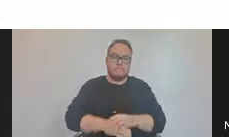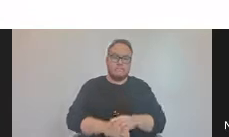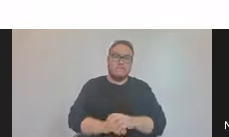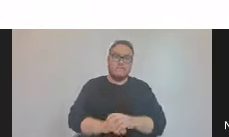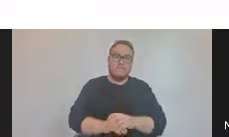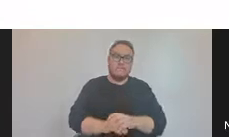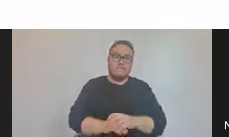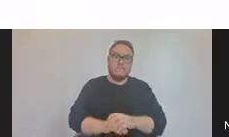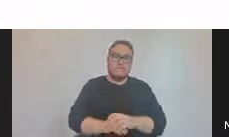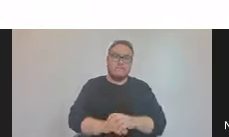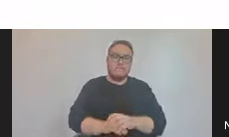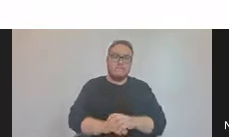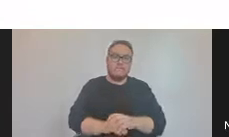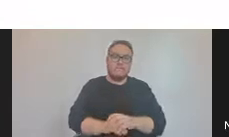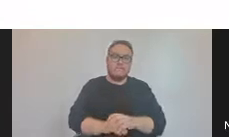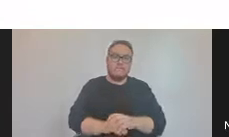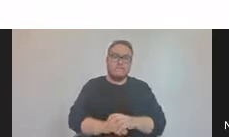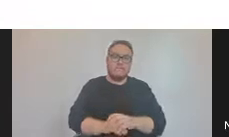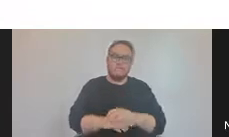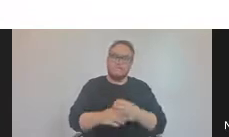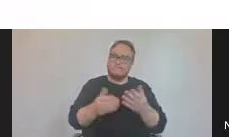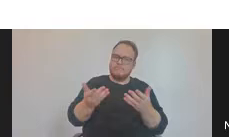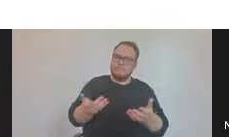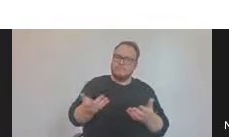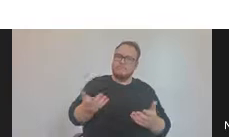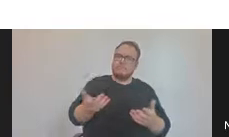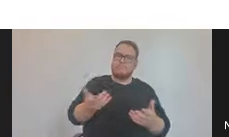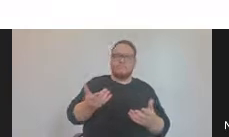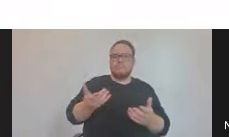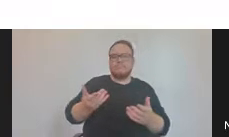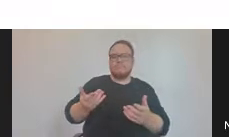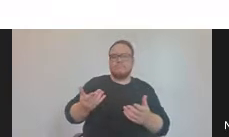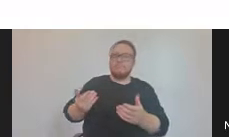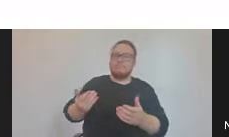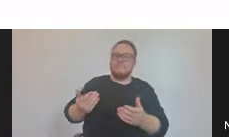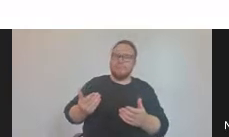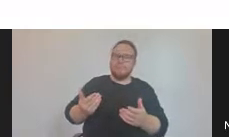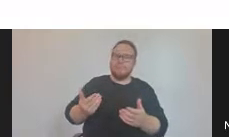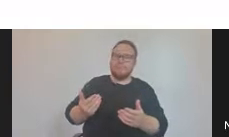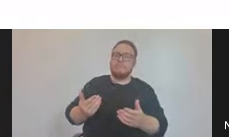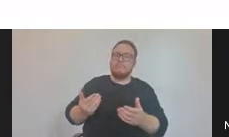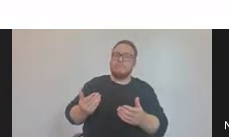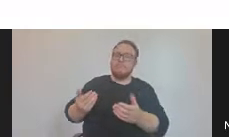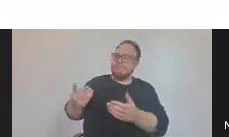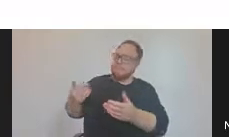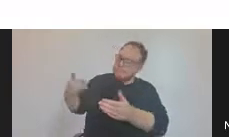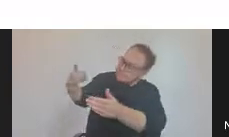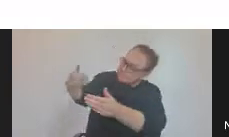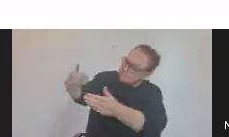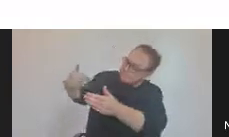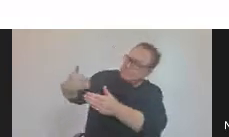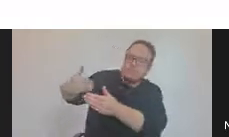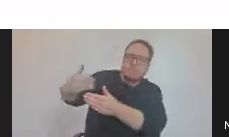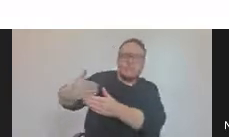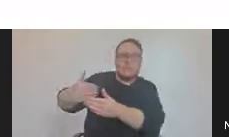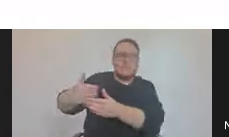So I'd now just like to look at the journey of the journey that we have taken as the